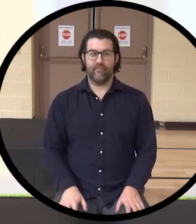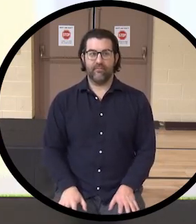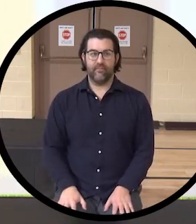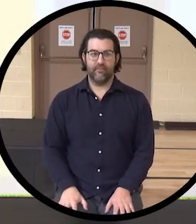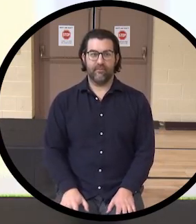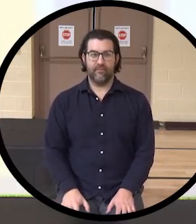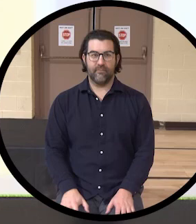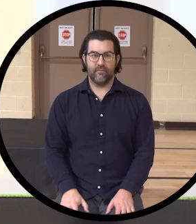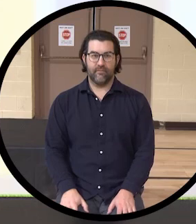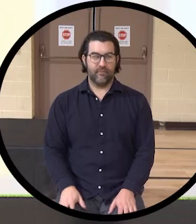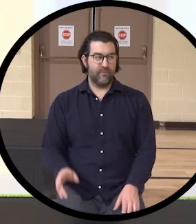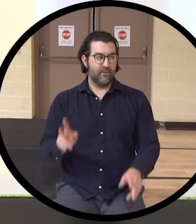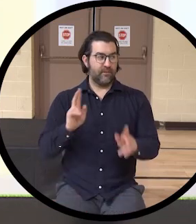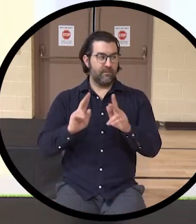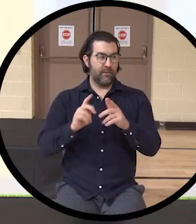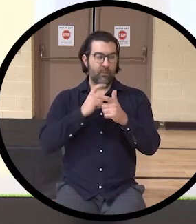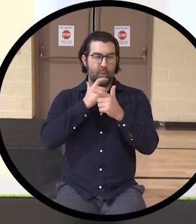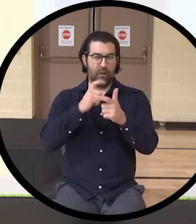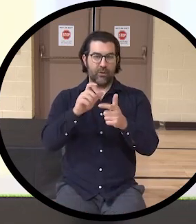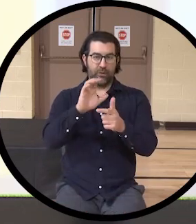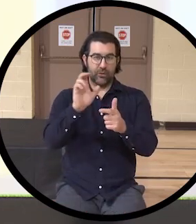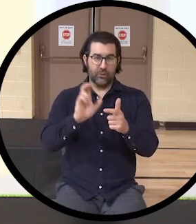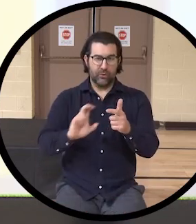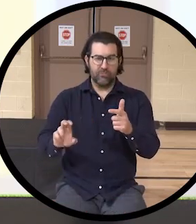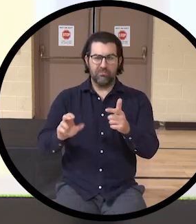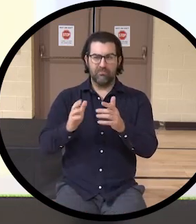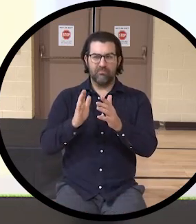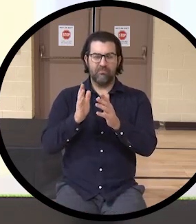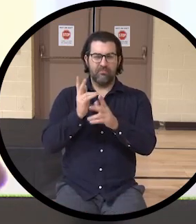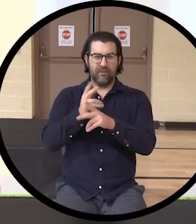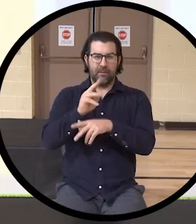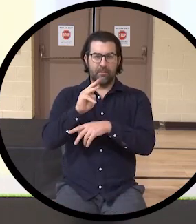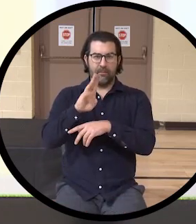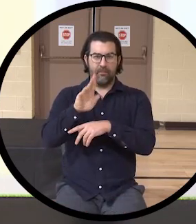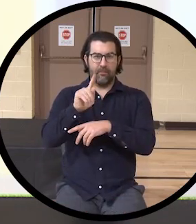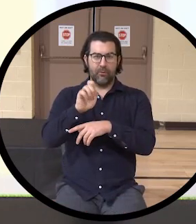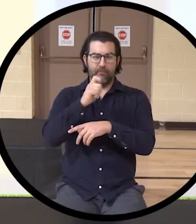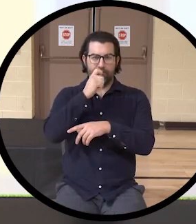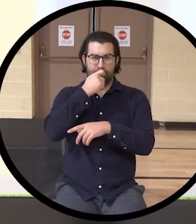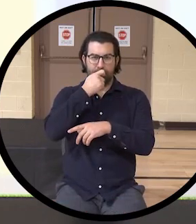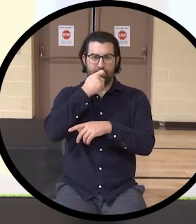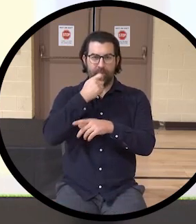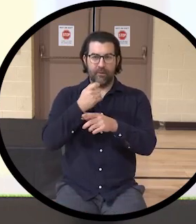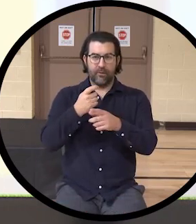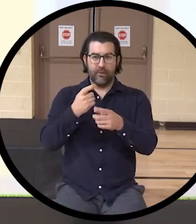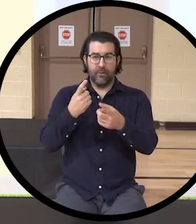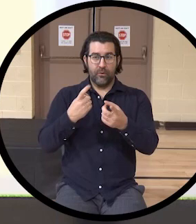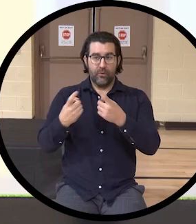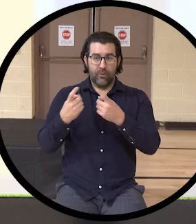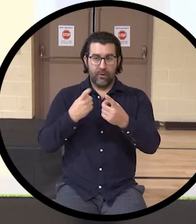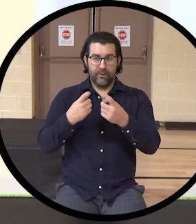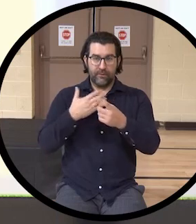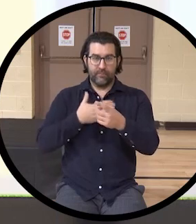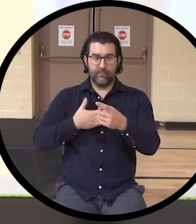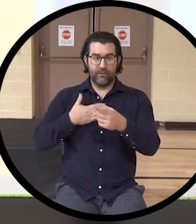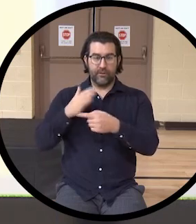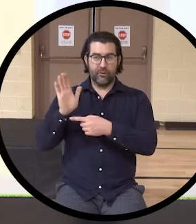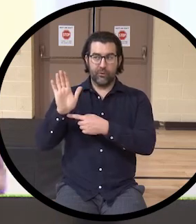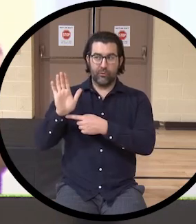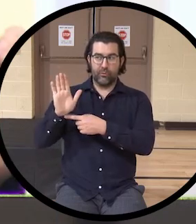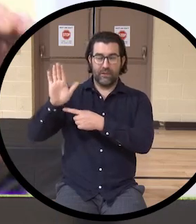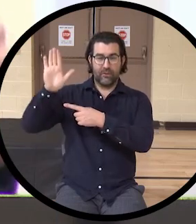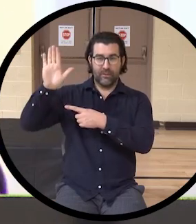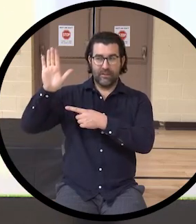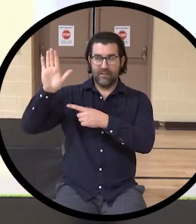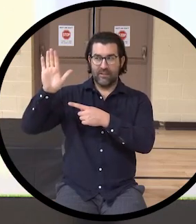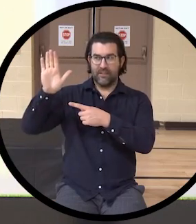For those folks on Zoom, we just ask that you remain muted. When we get to the questions section, please raise your hand.